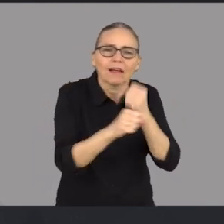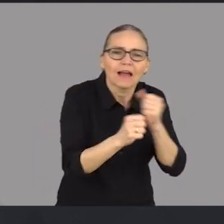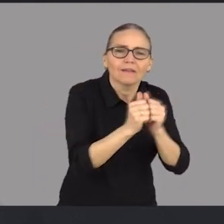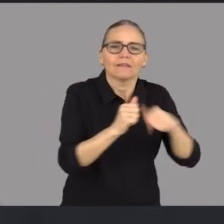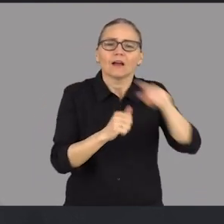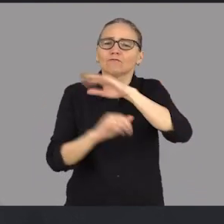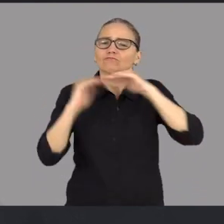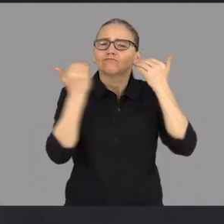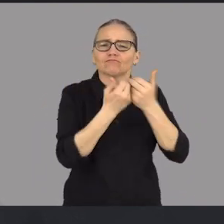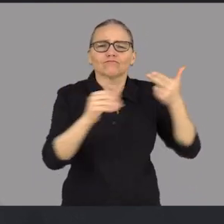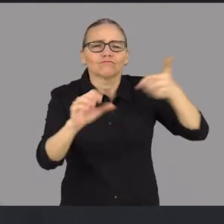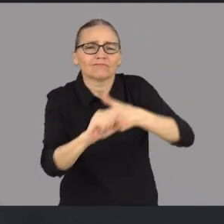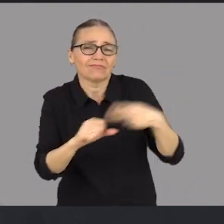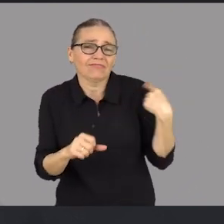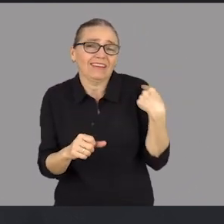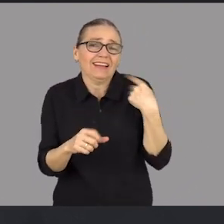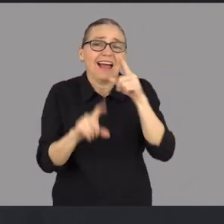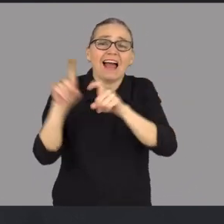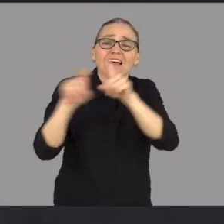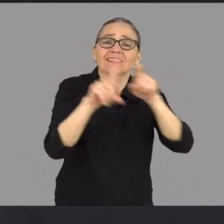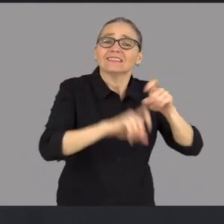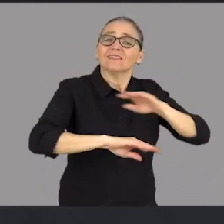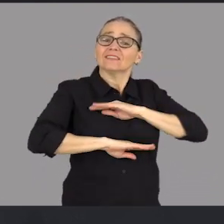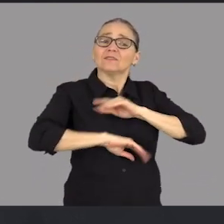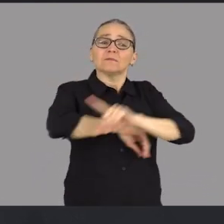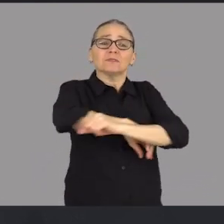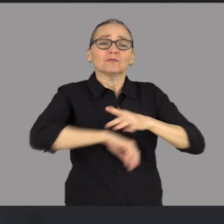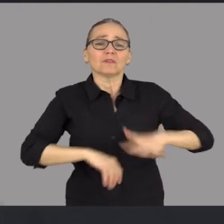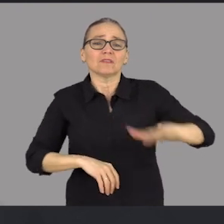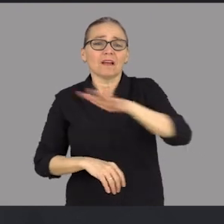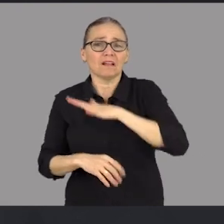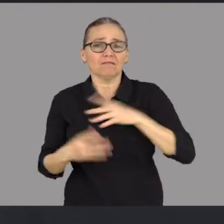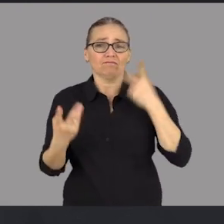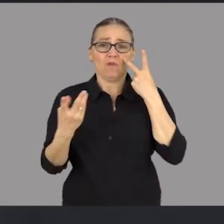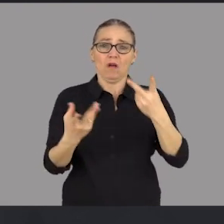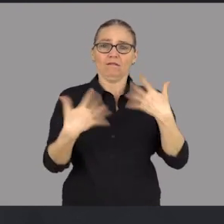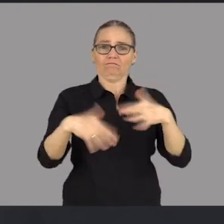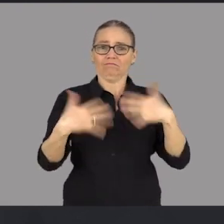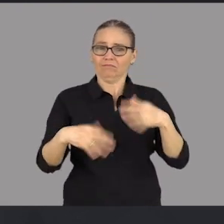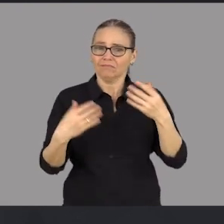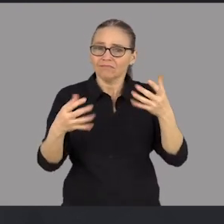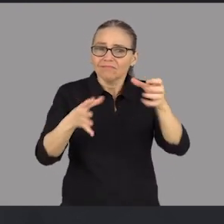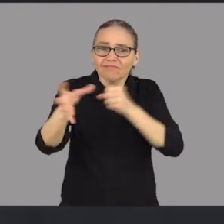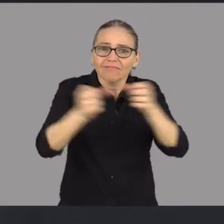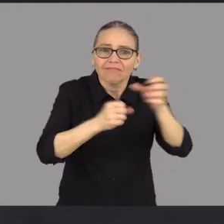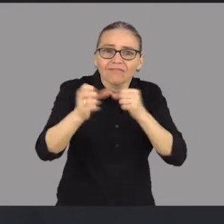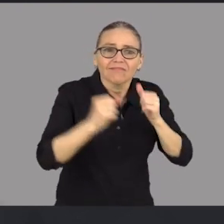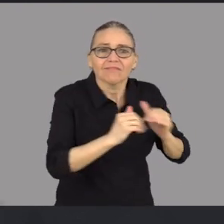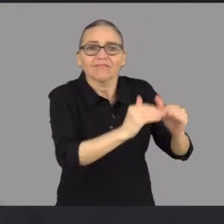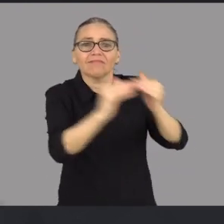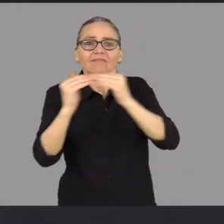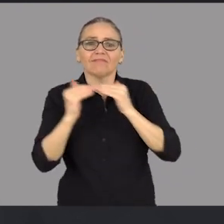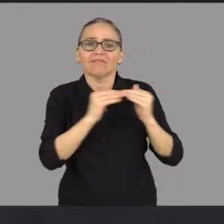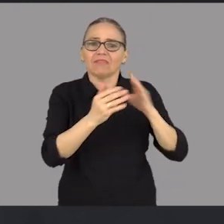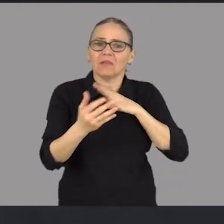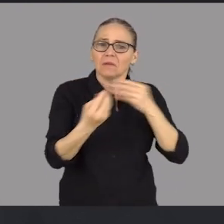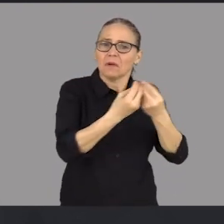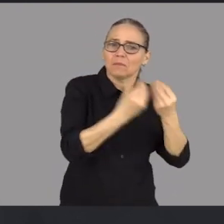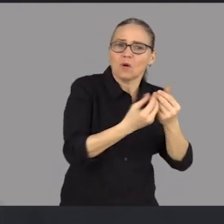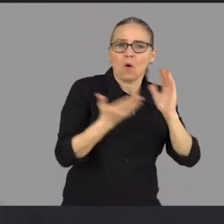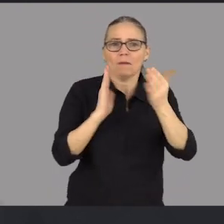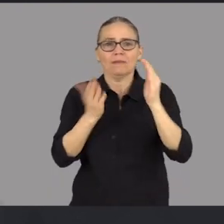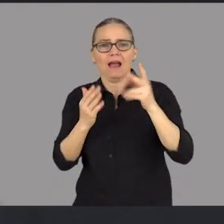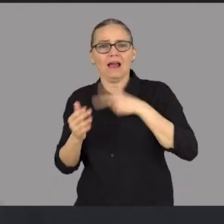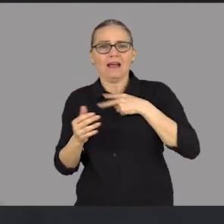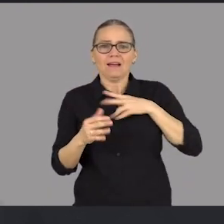so it's not like they all just jumped up and said, yes, let's do this. It's not like we haven't had to have some conversations and work through some things, but